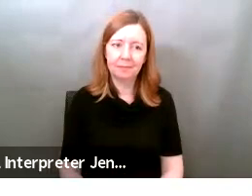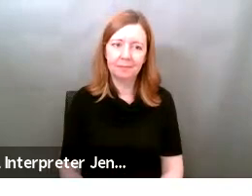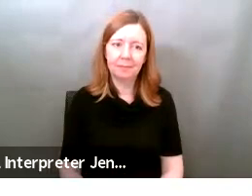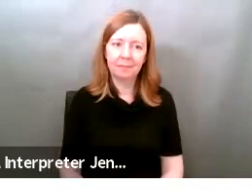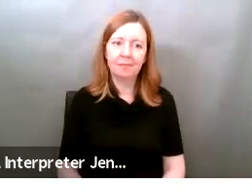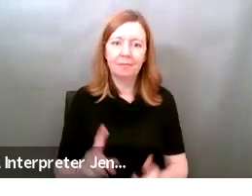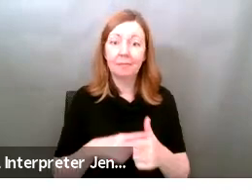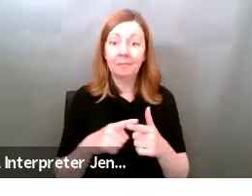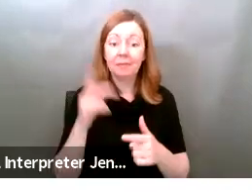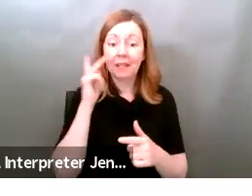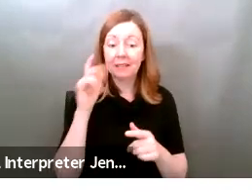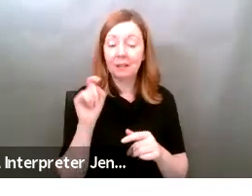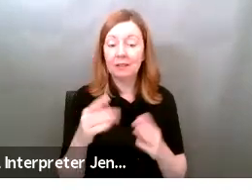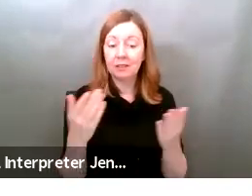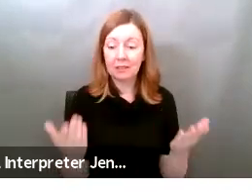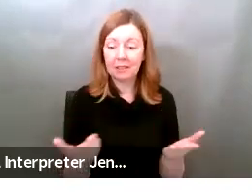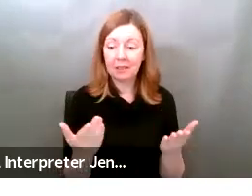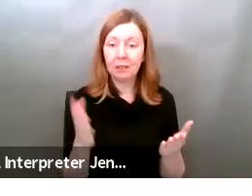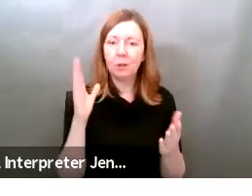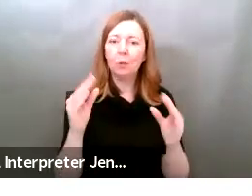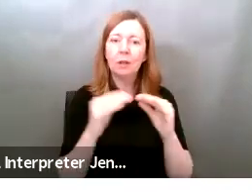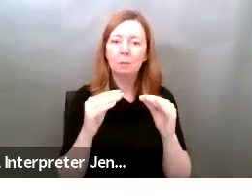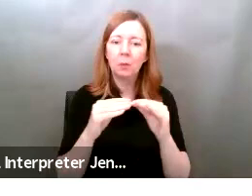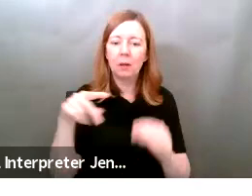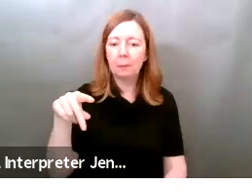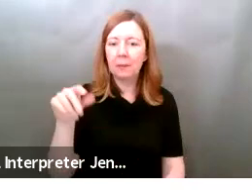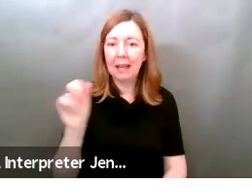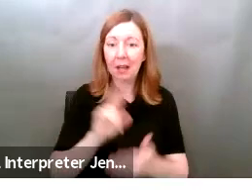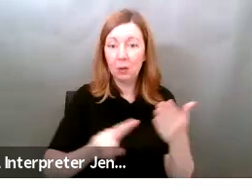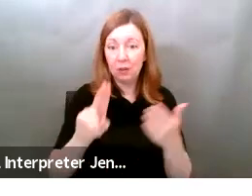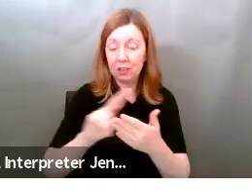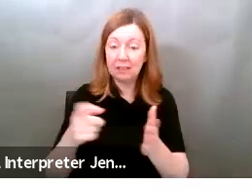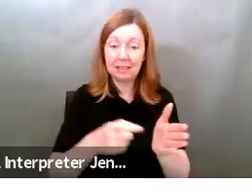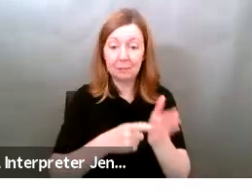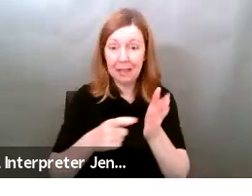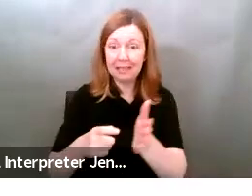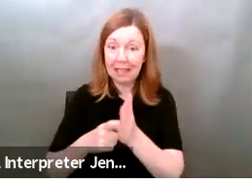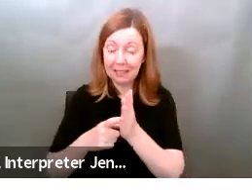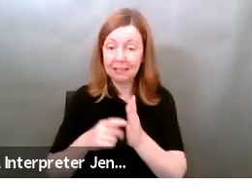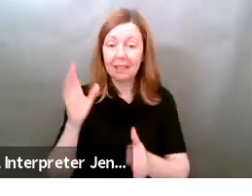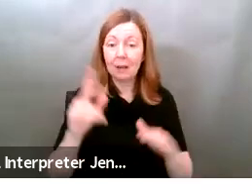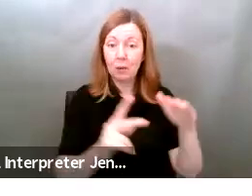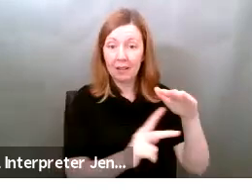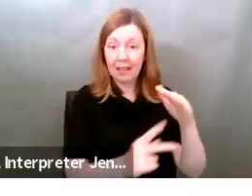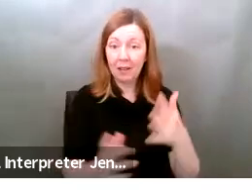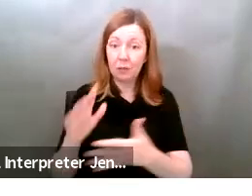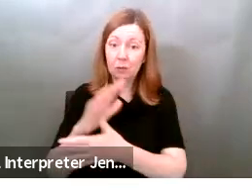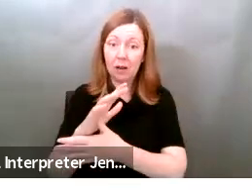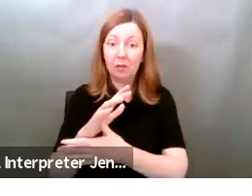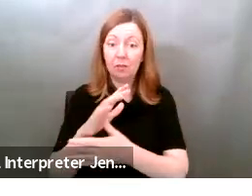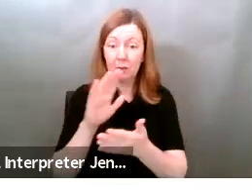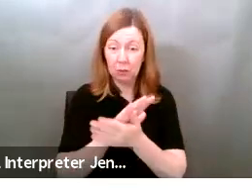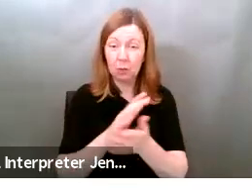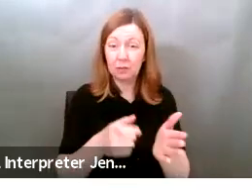And then I see a question here, will more PA universities be mandating the vaccine, and will K through 12 schools follow? And